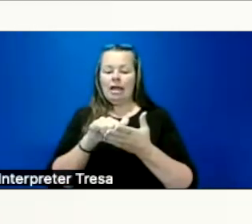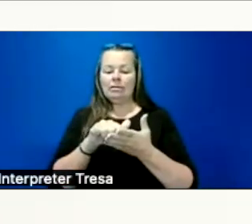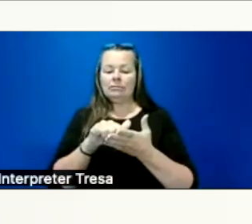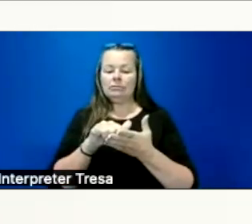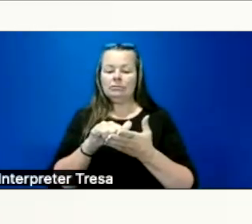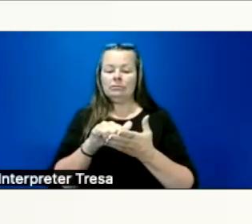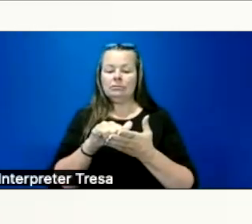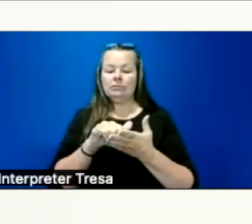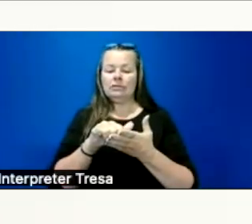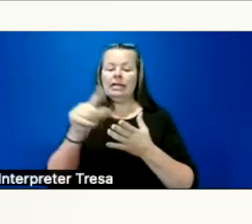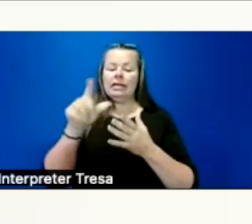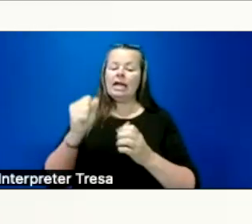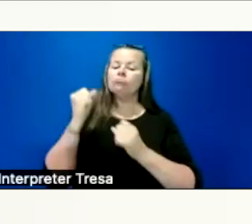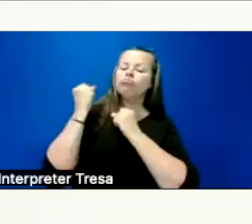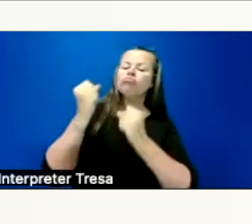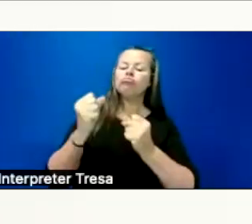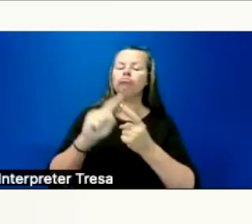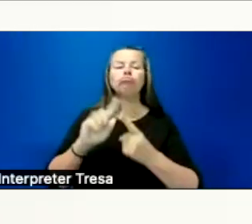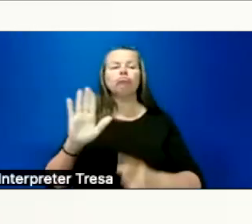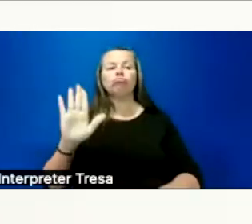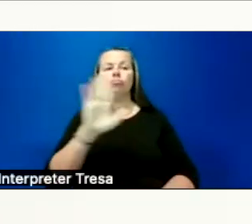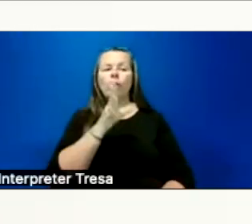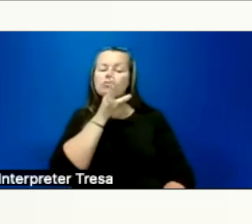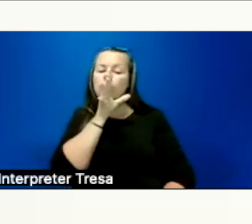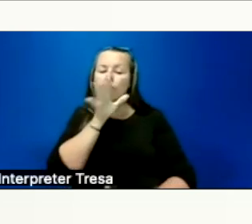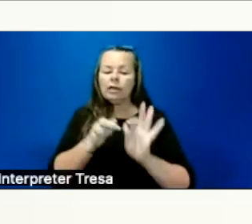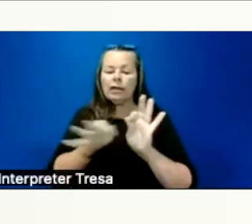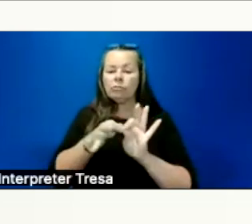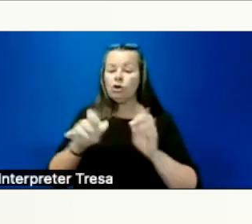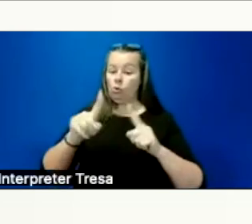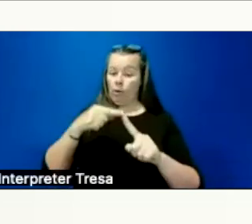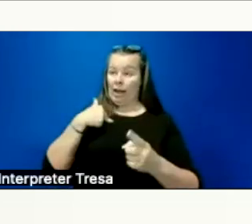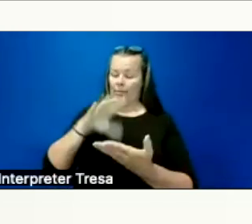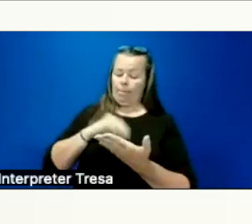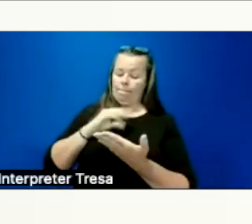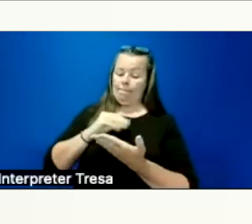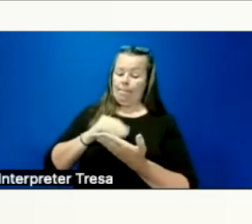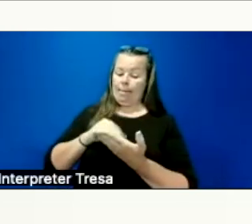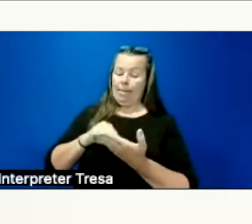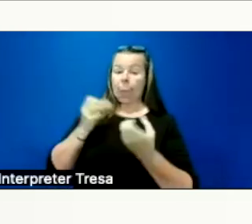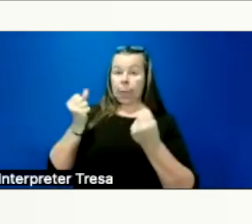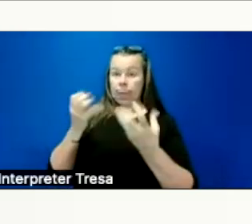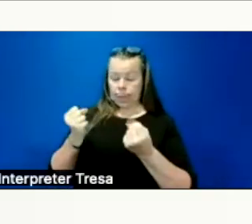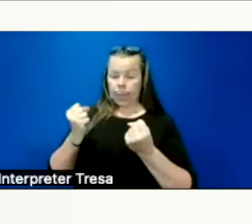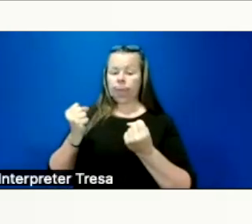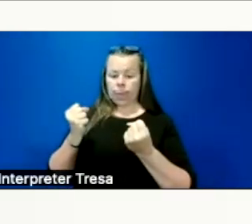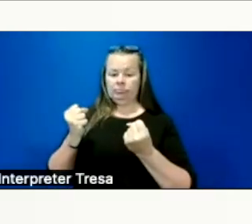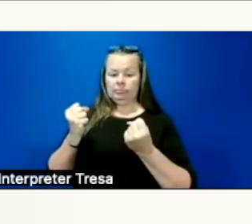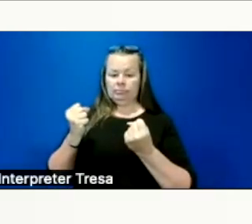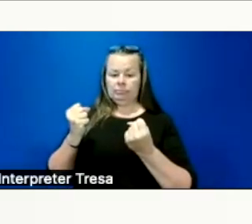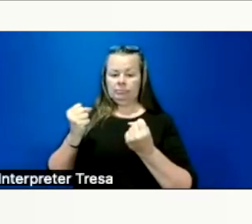because I also realized that when I was learning sign language, I needed many few